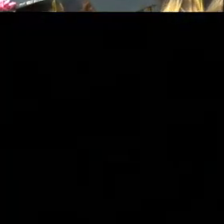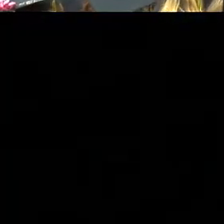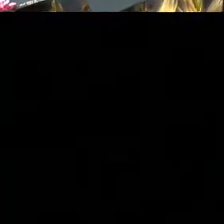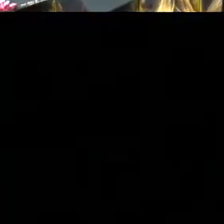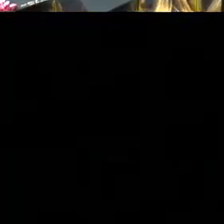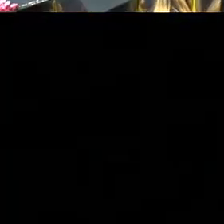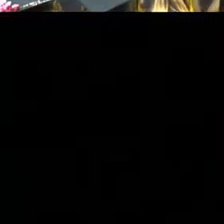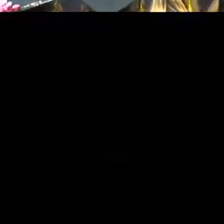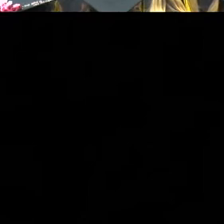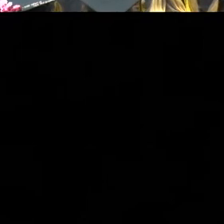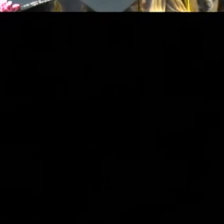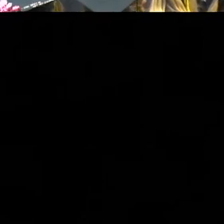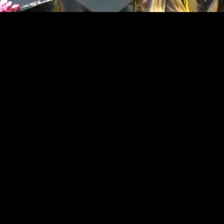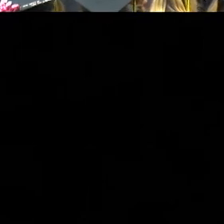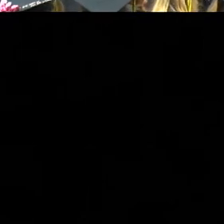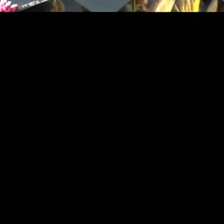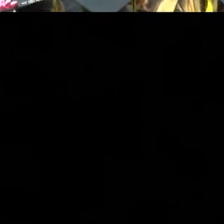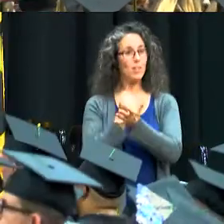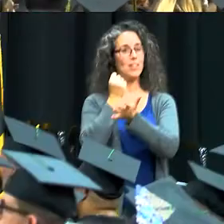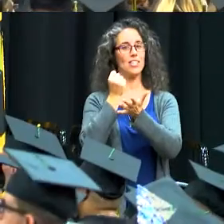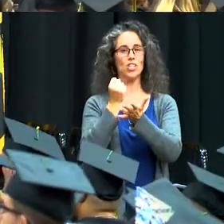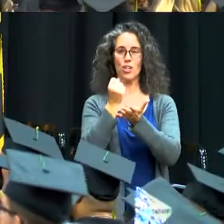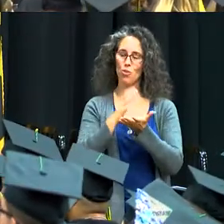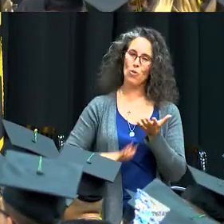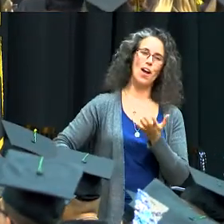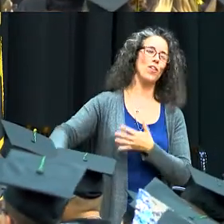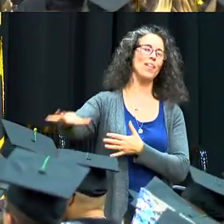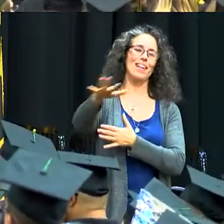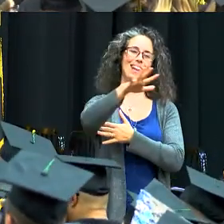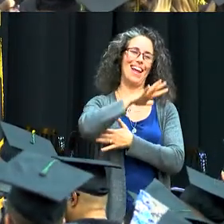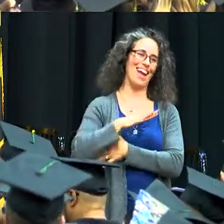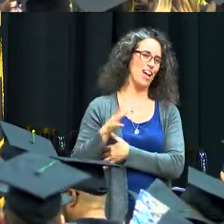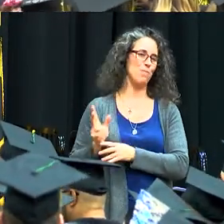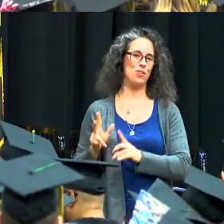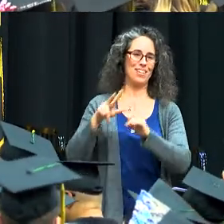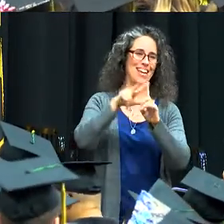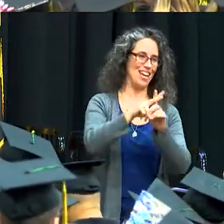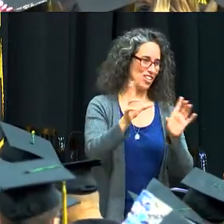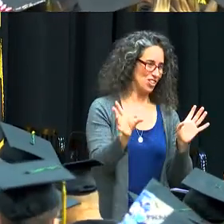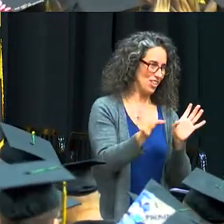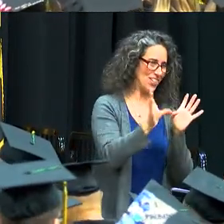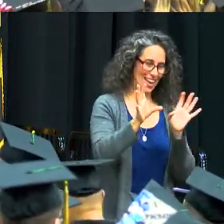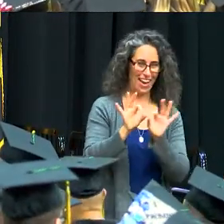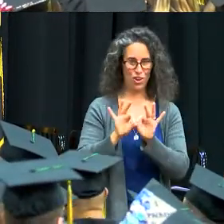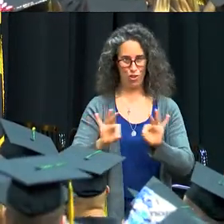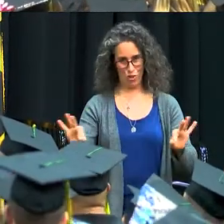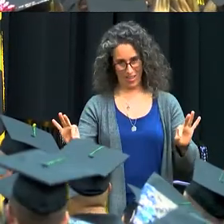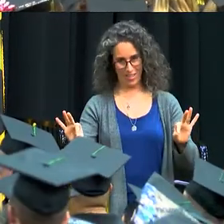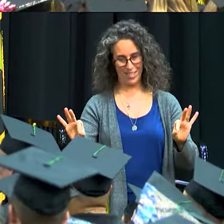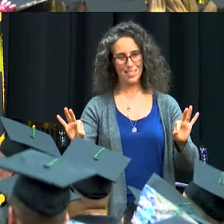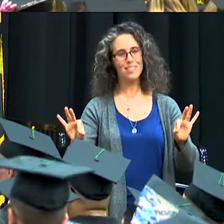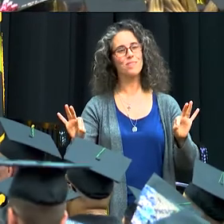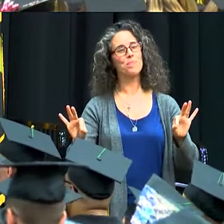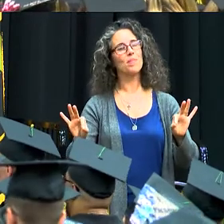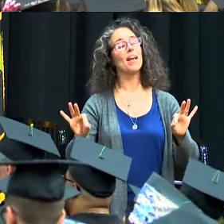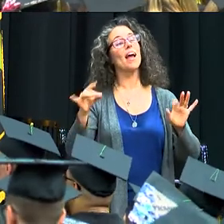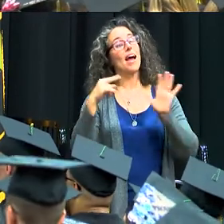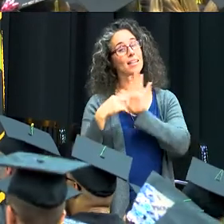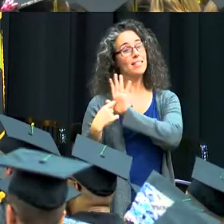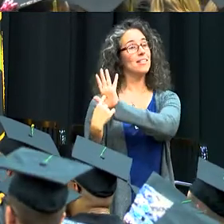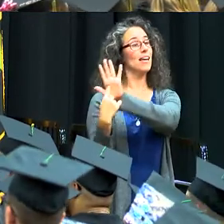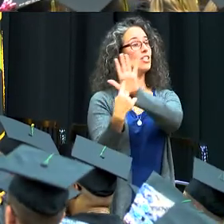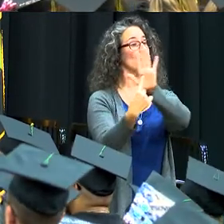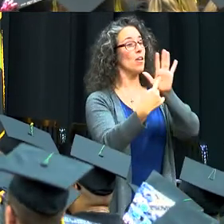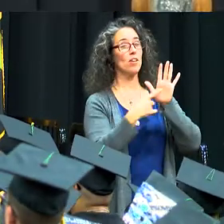all the rights and privileges which throughout the land pertain to those certificates and degrees. In testimony whereof you